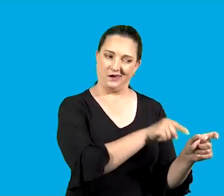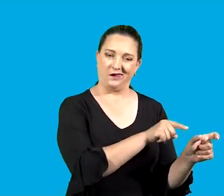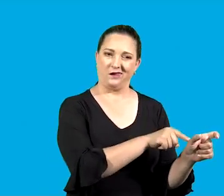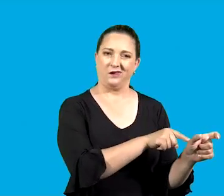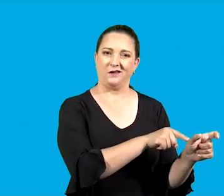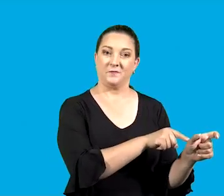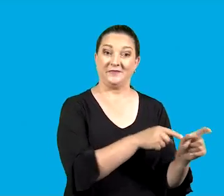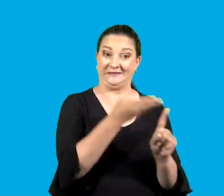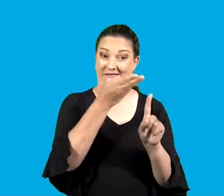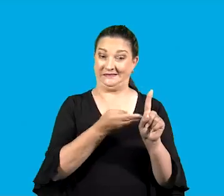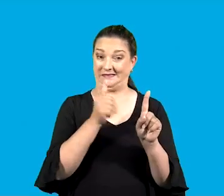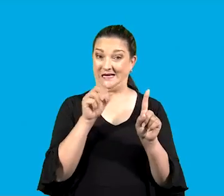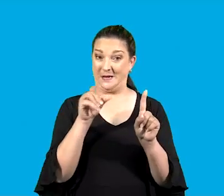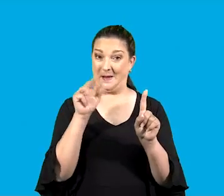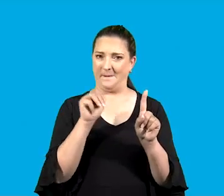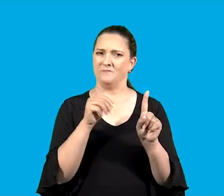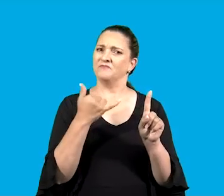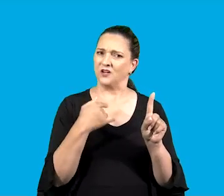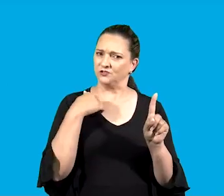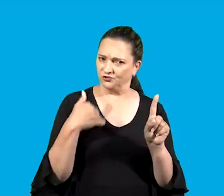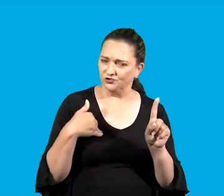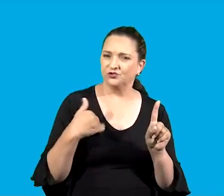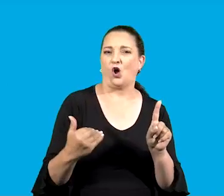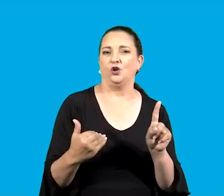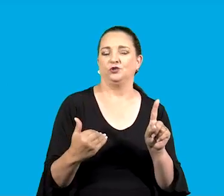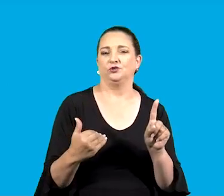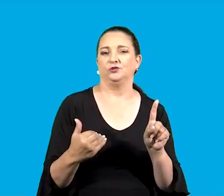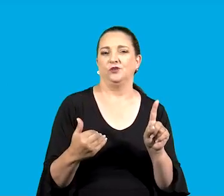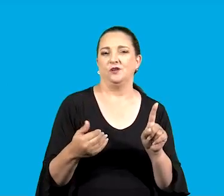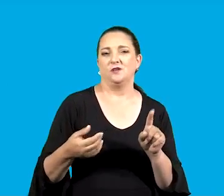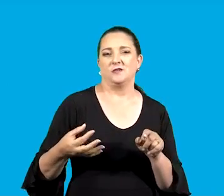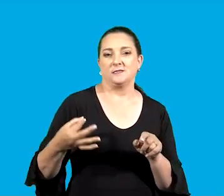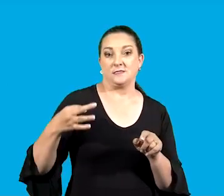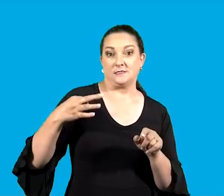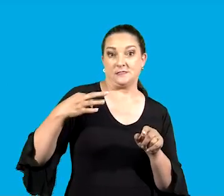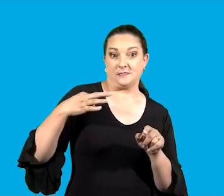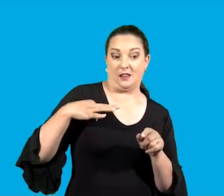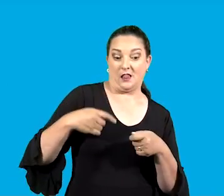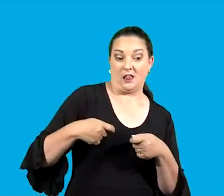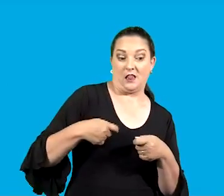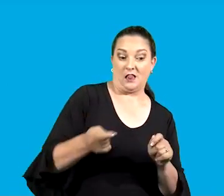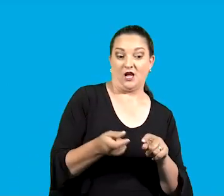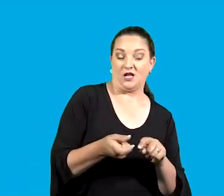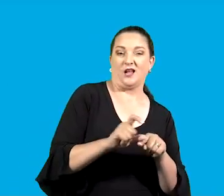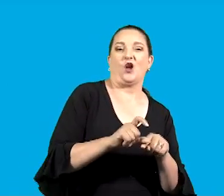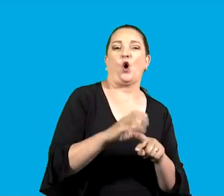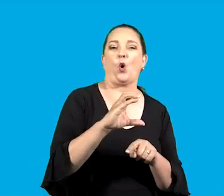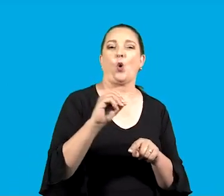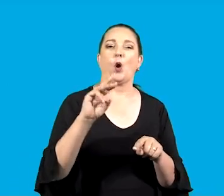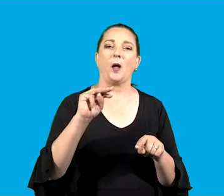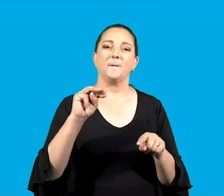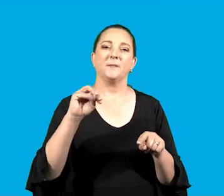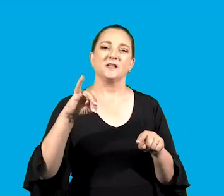He introduced a commission to the sales staff. All right, so he has decided